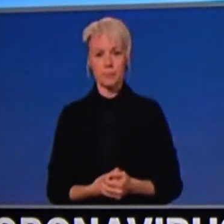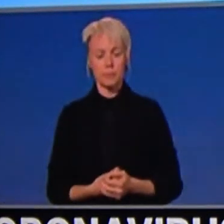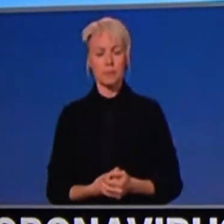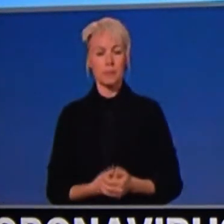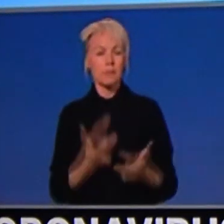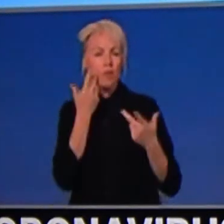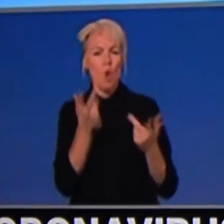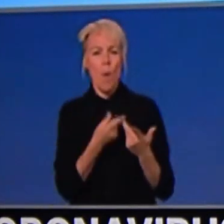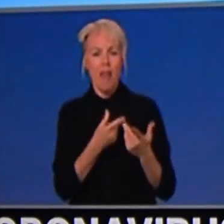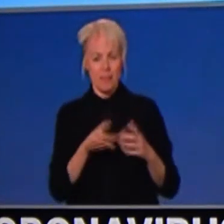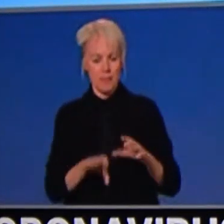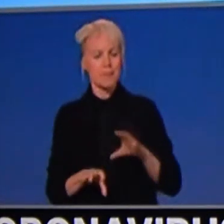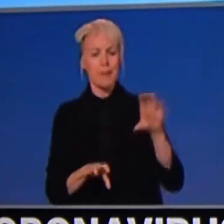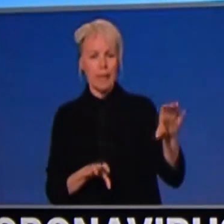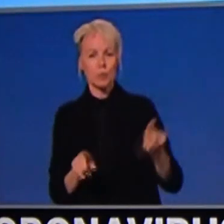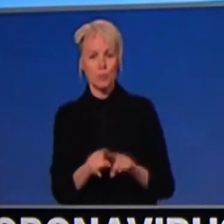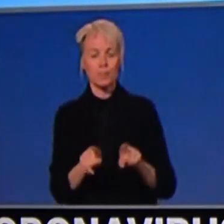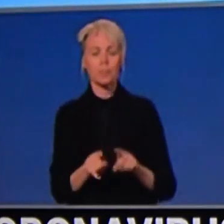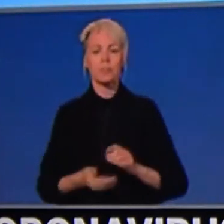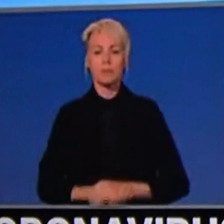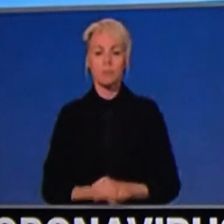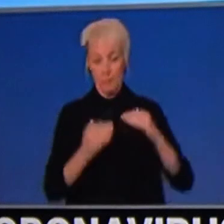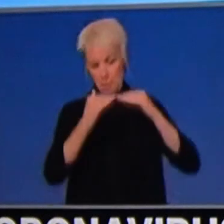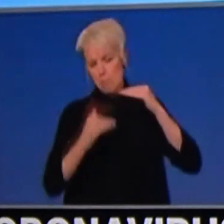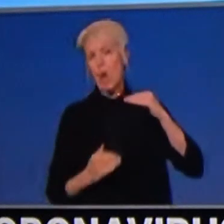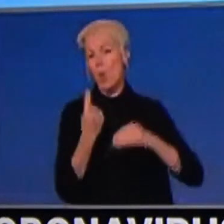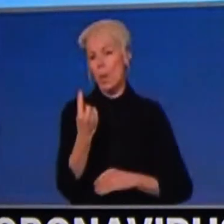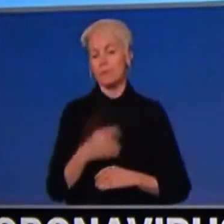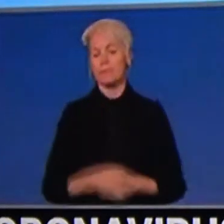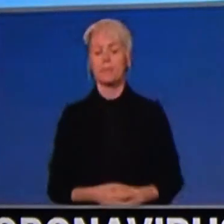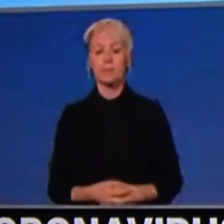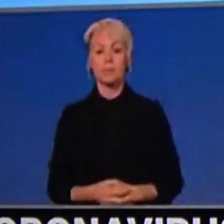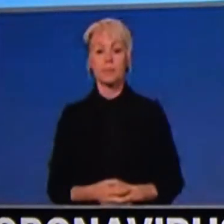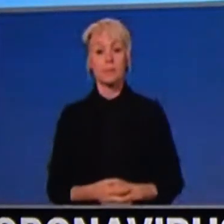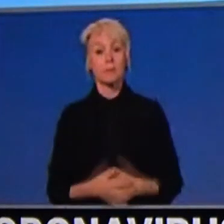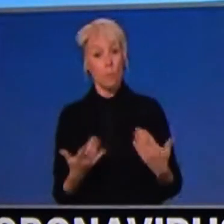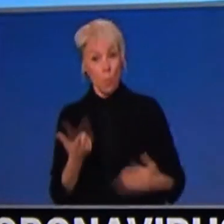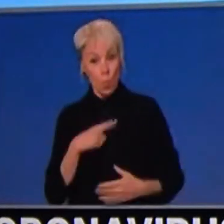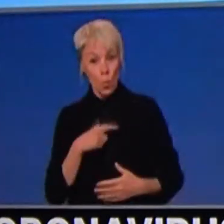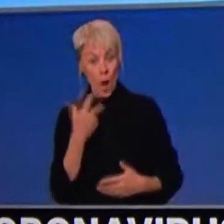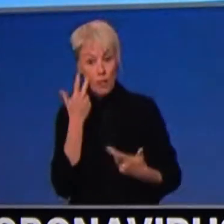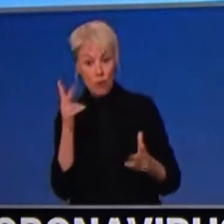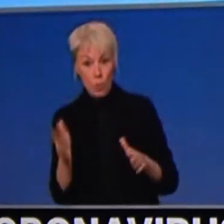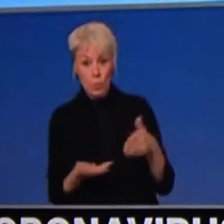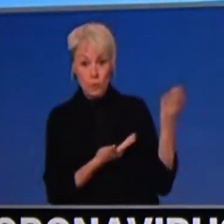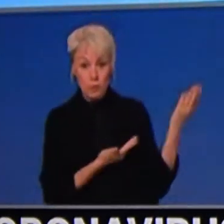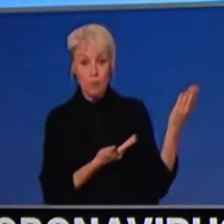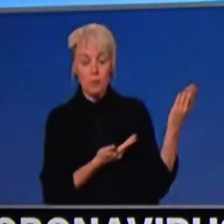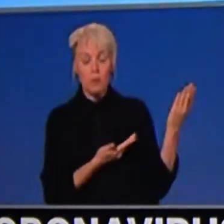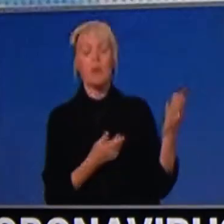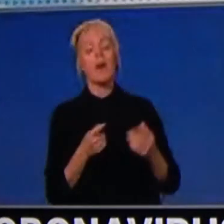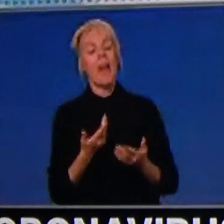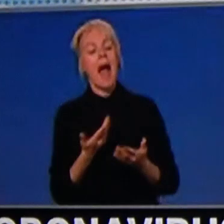WA again below 1. So what we're showing here is the measures that are being used to monitor